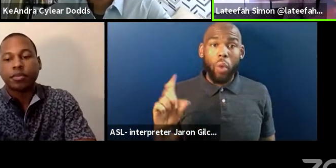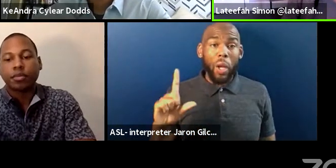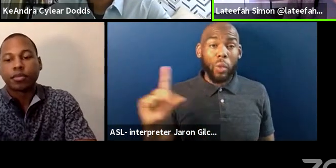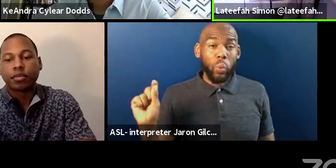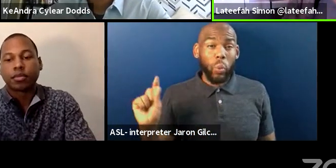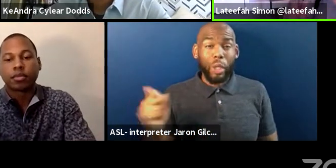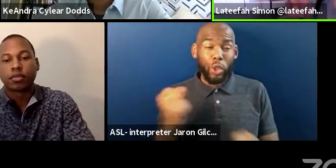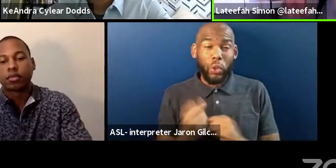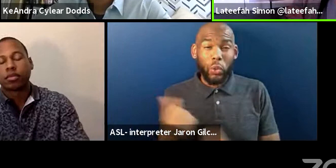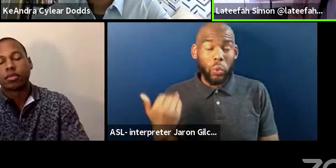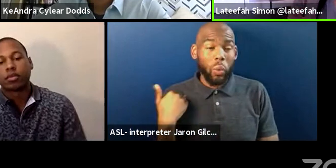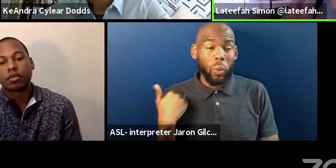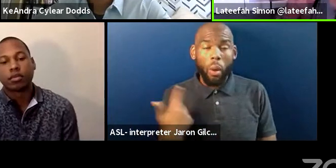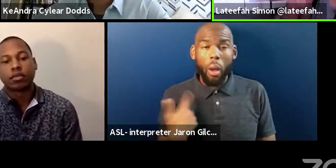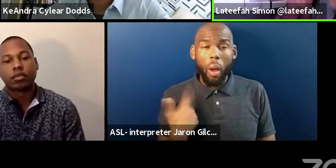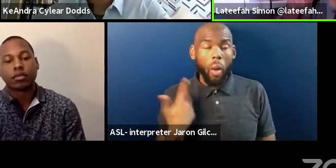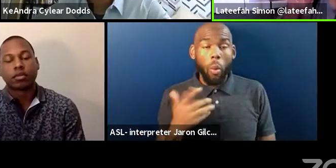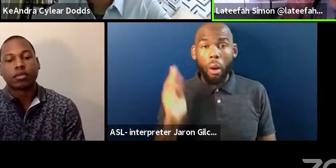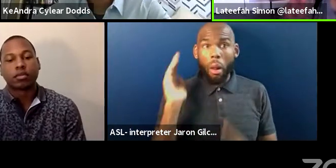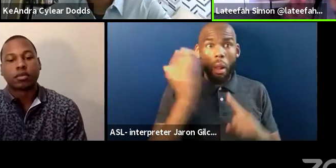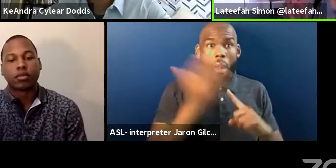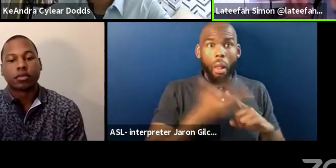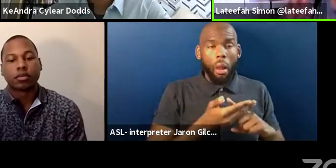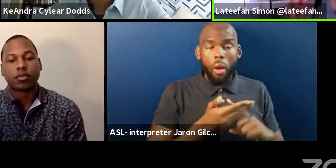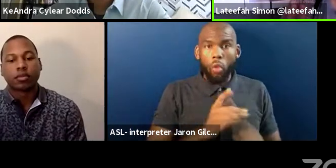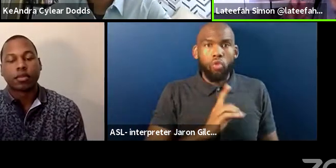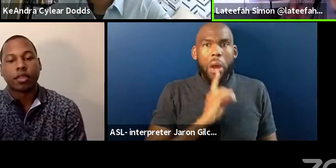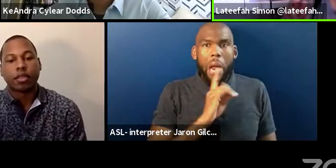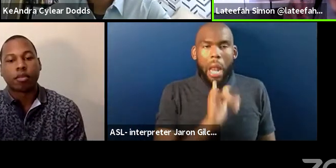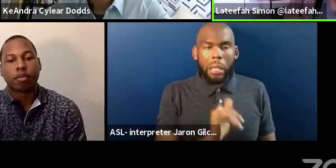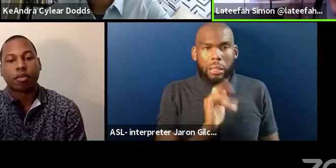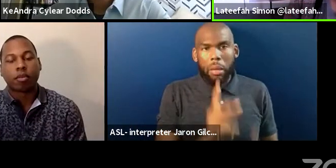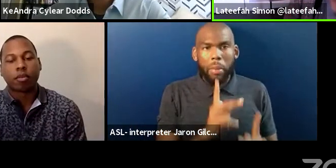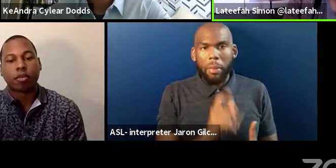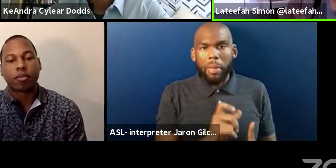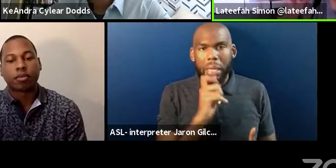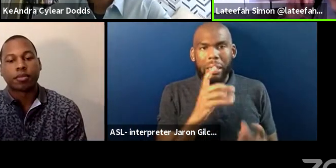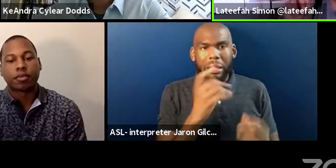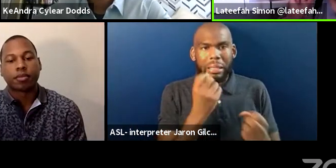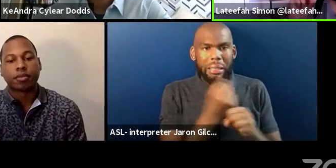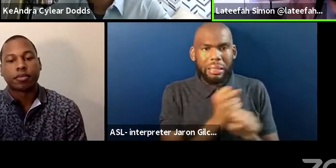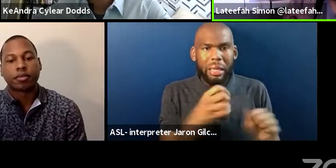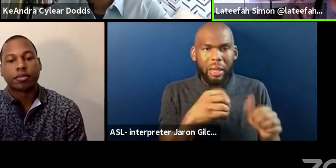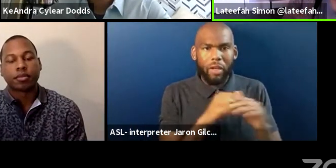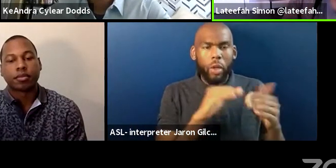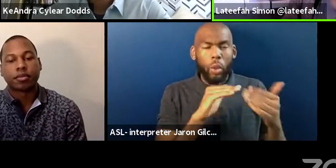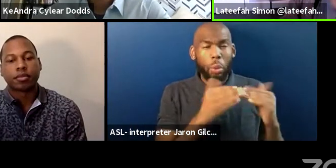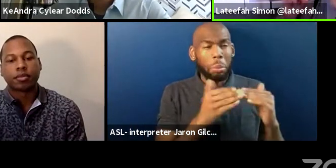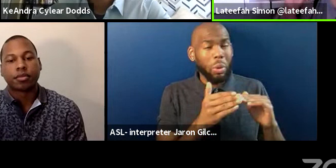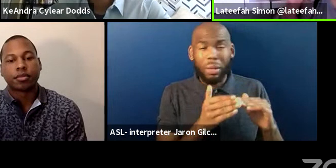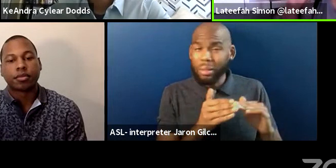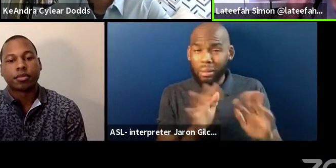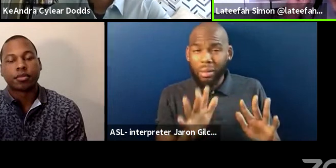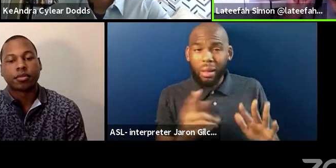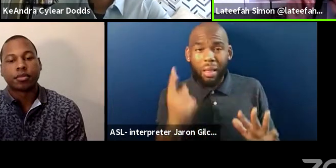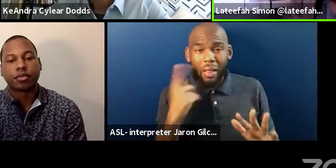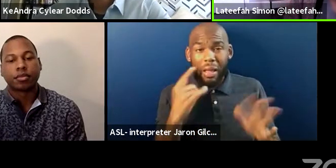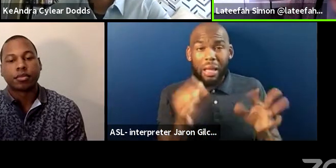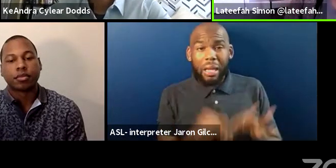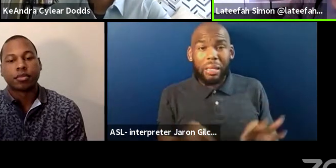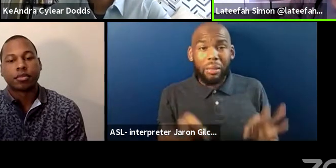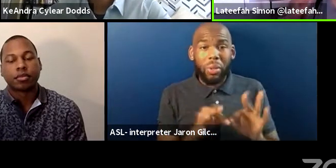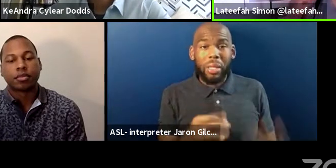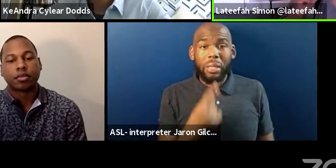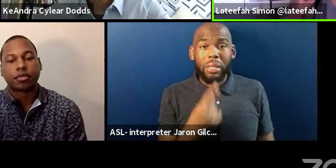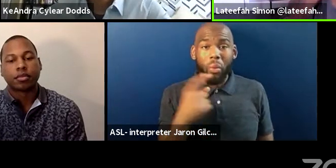to overshadow the realities of folks not being safe in community. And I think it's important to say that we have